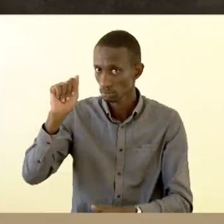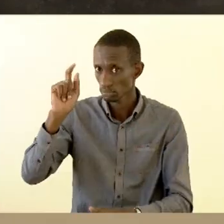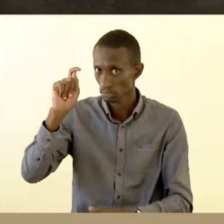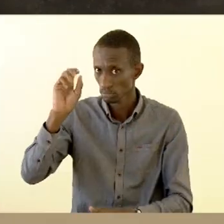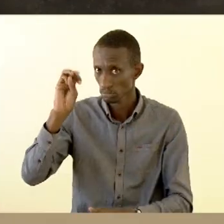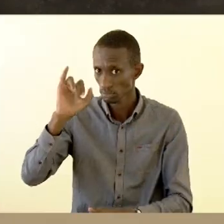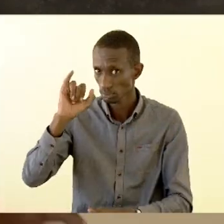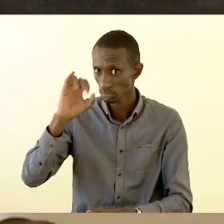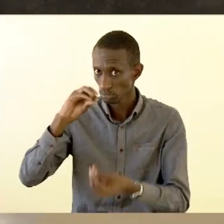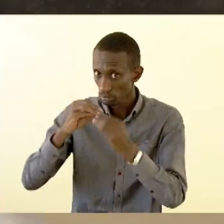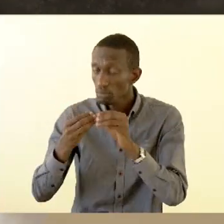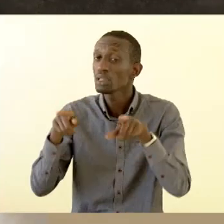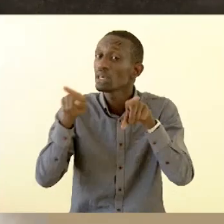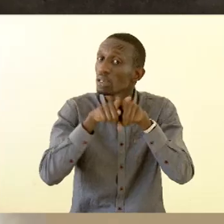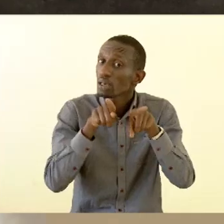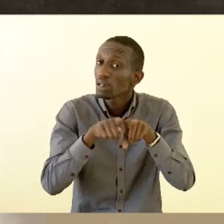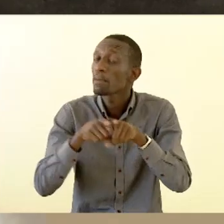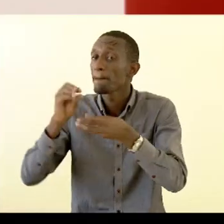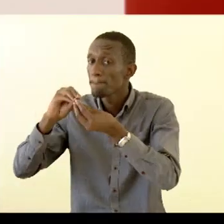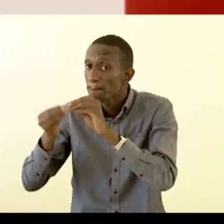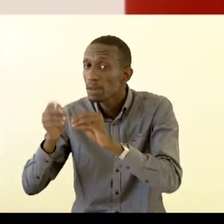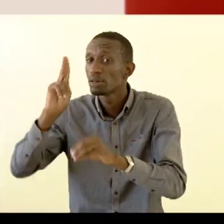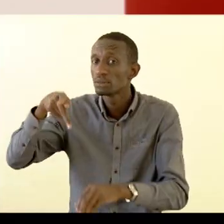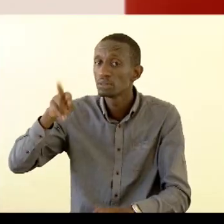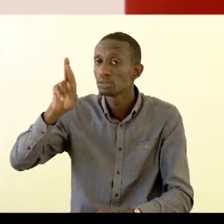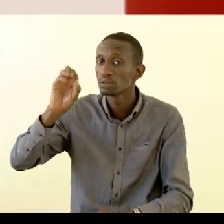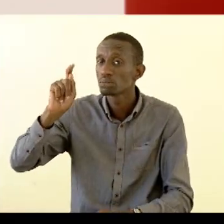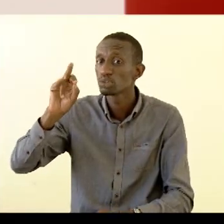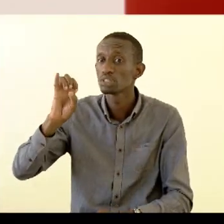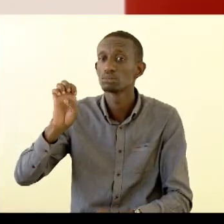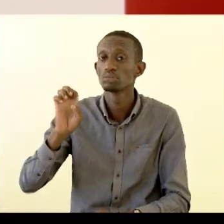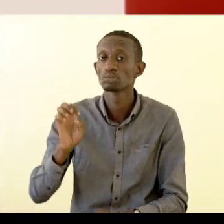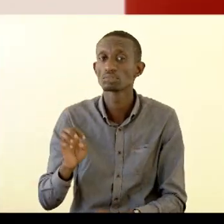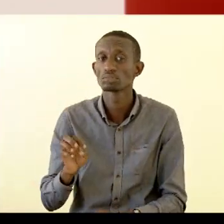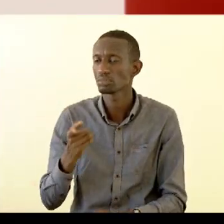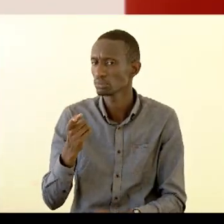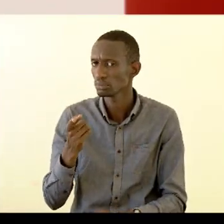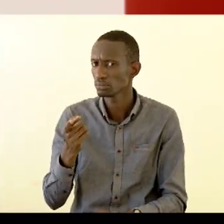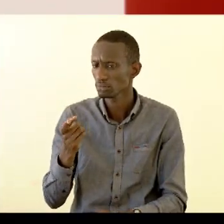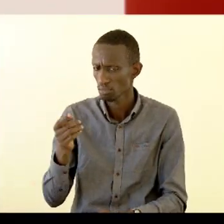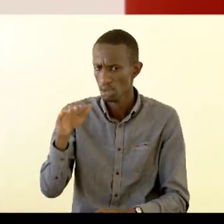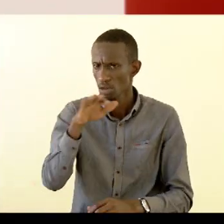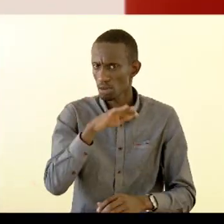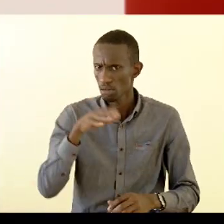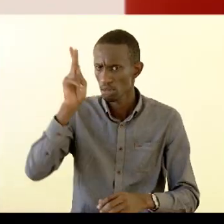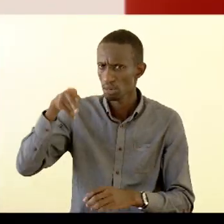protons. But if we have a symbol like this one, what is the position of the atomic number?